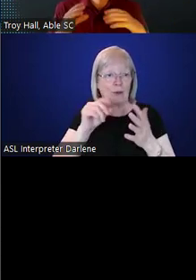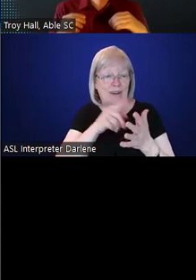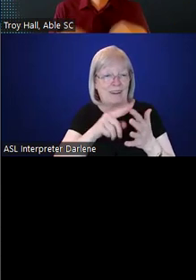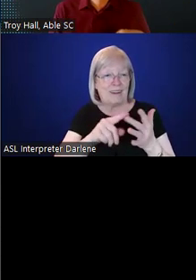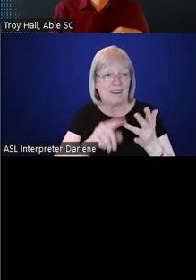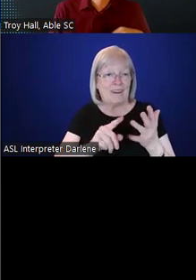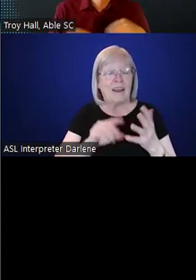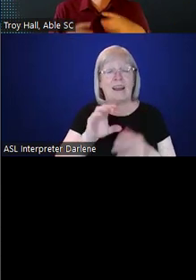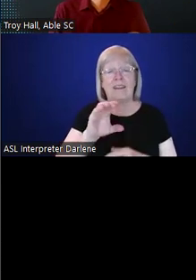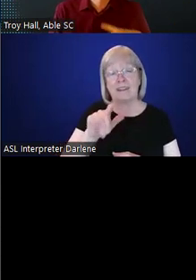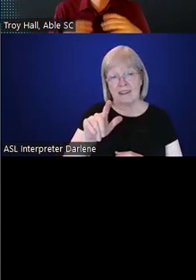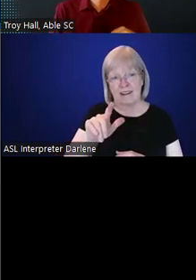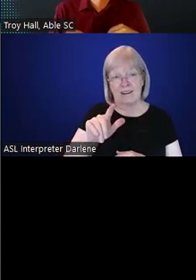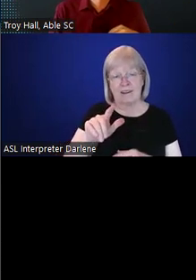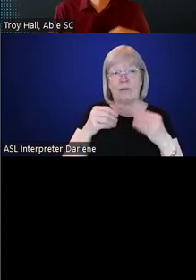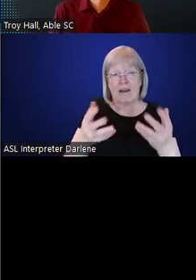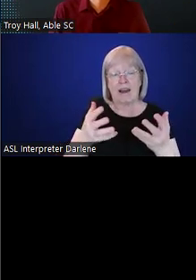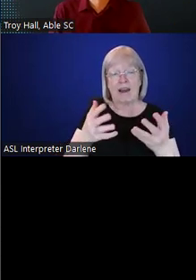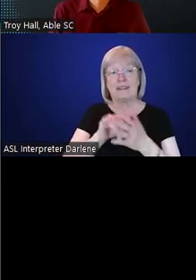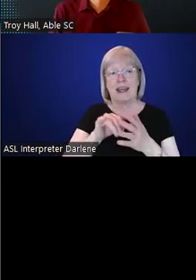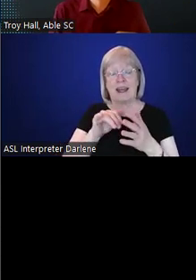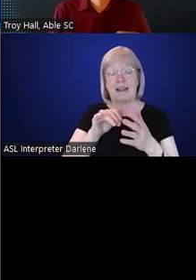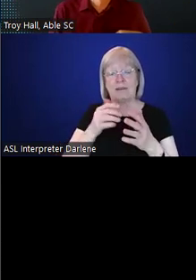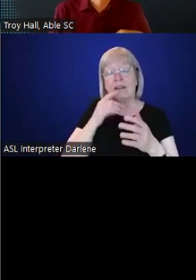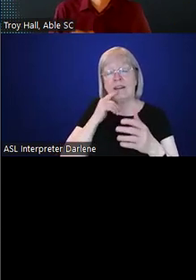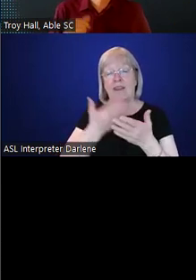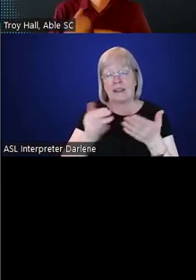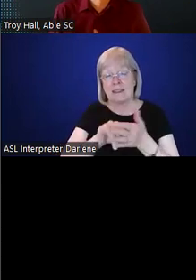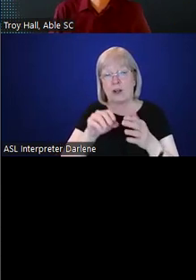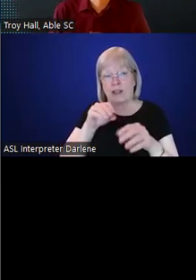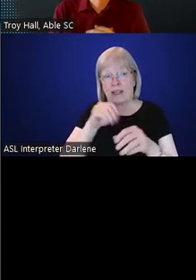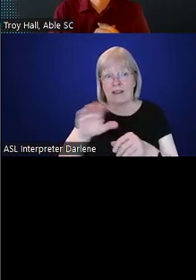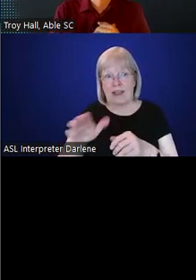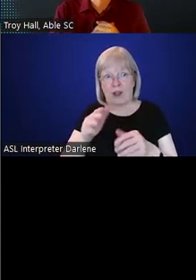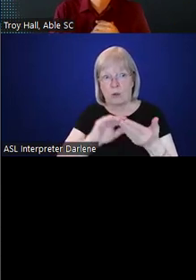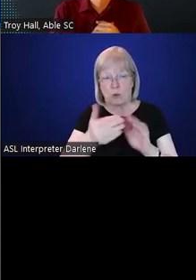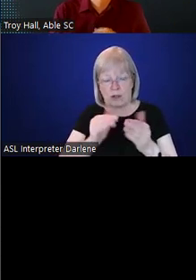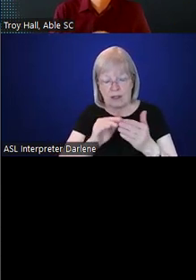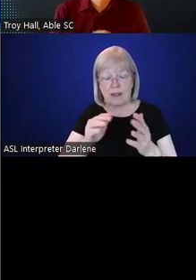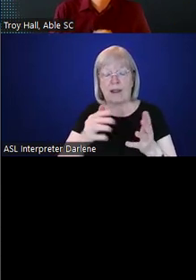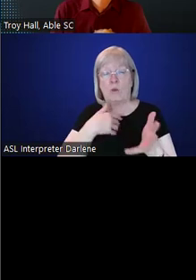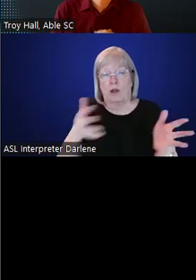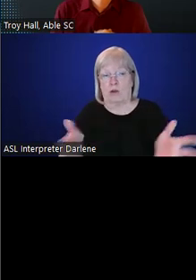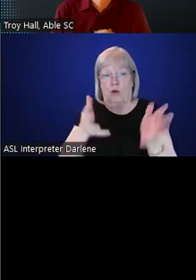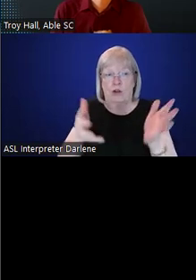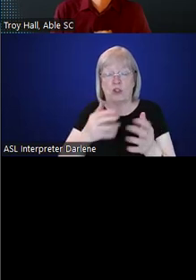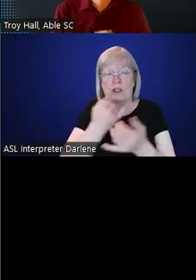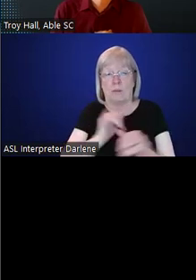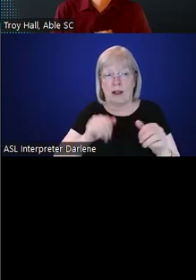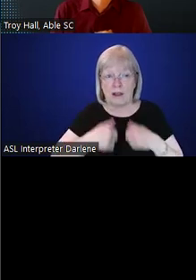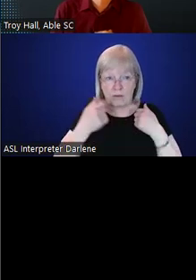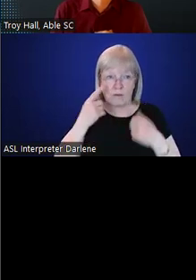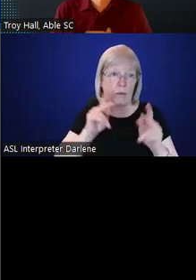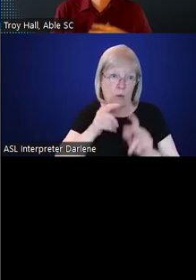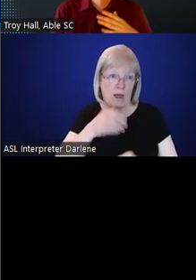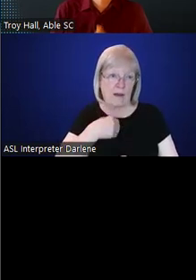this community-based, consumer-controlled service. We promote independent living for individuals with disabilities, and